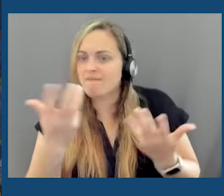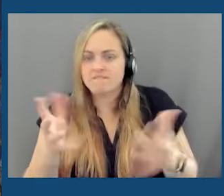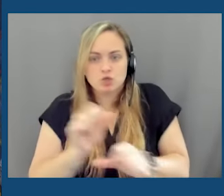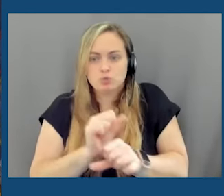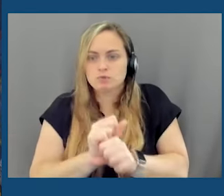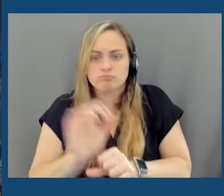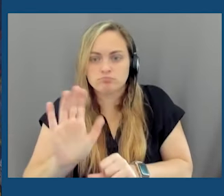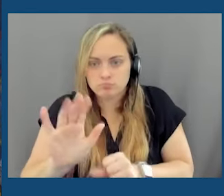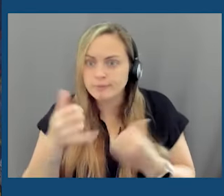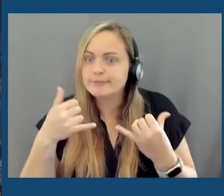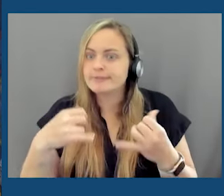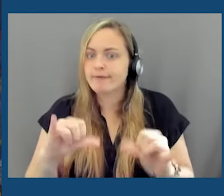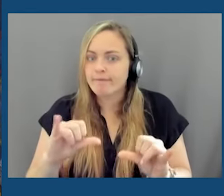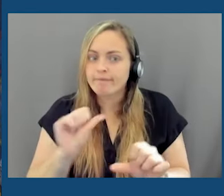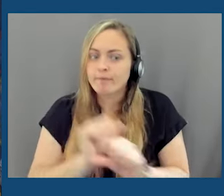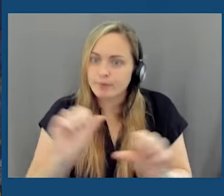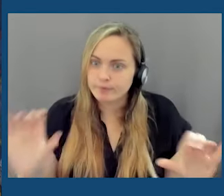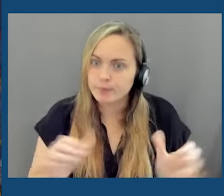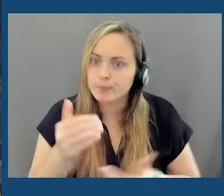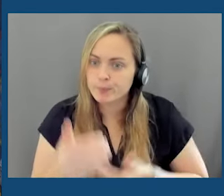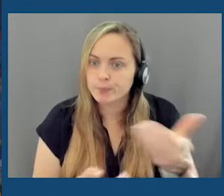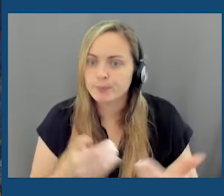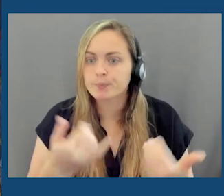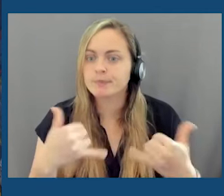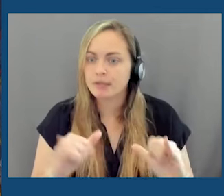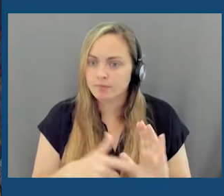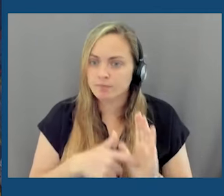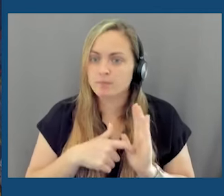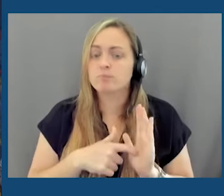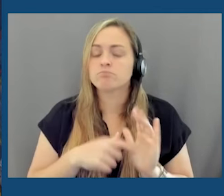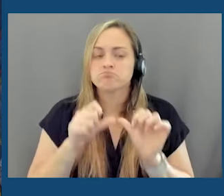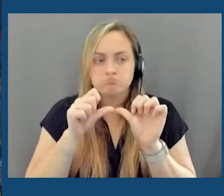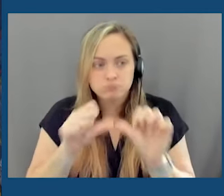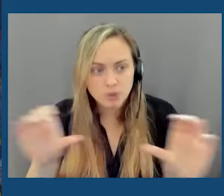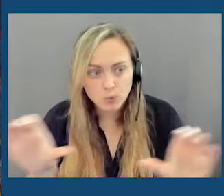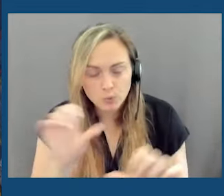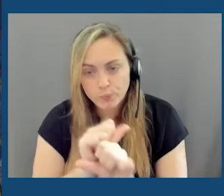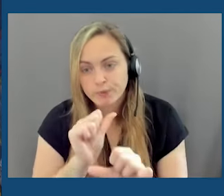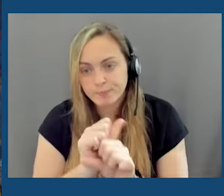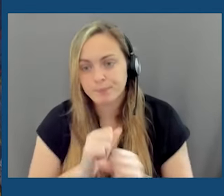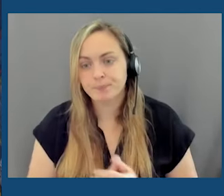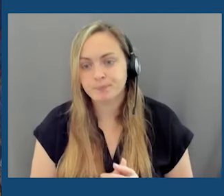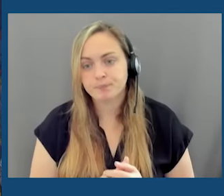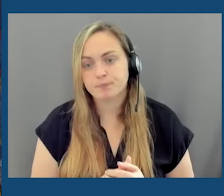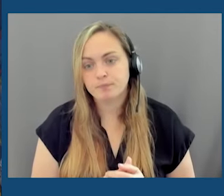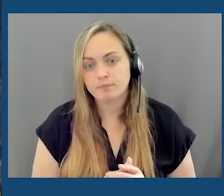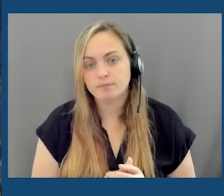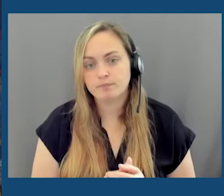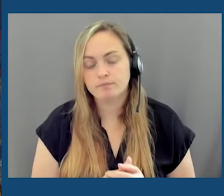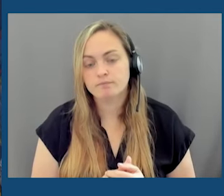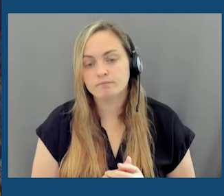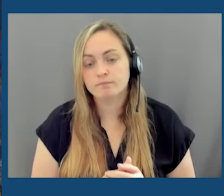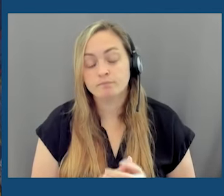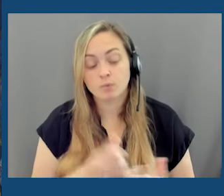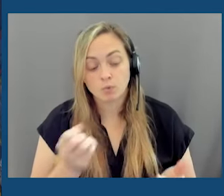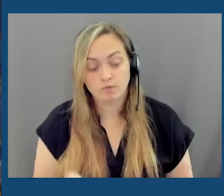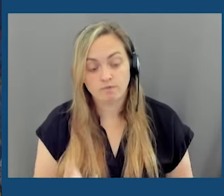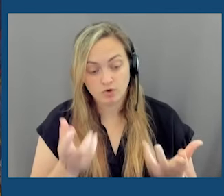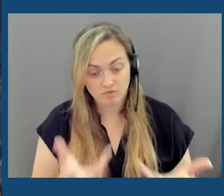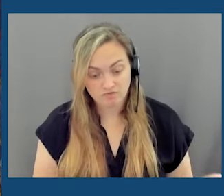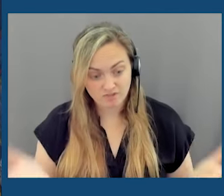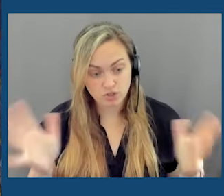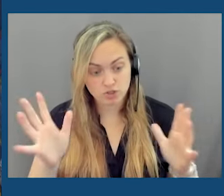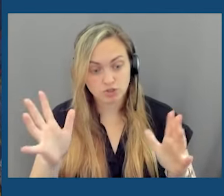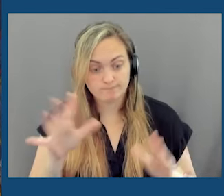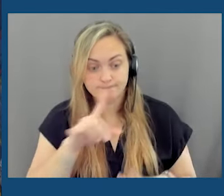We still have a work to do. And we're going to continue to do the work. Once the funds have been